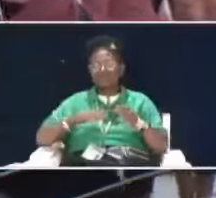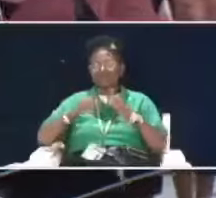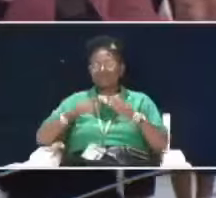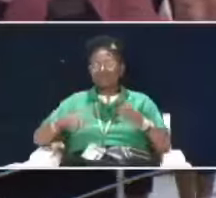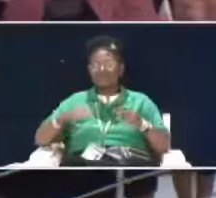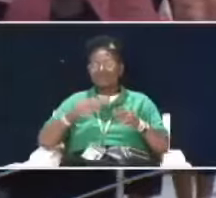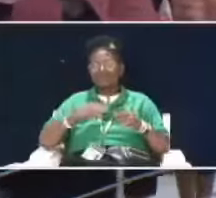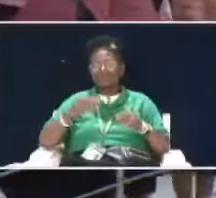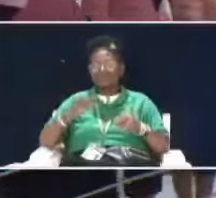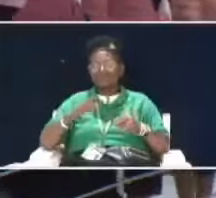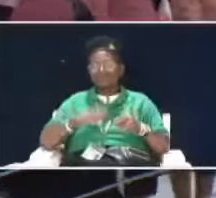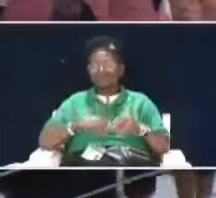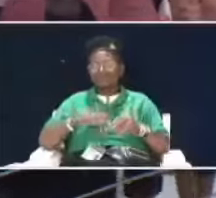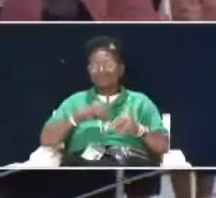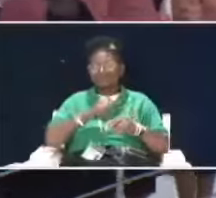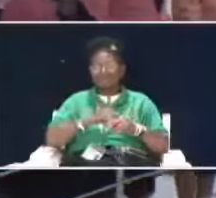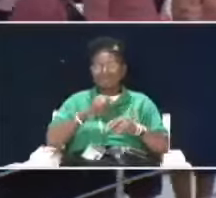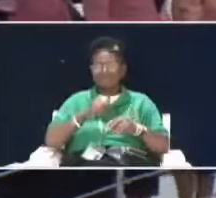town,